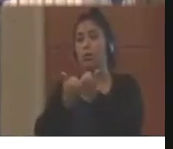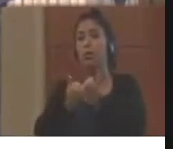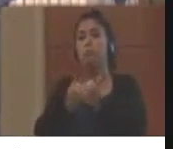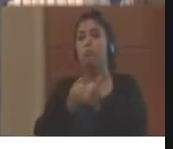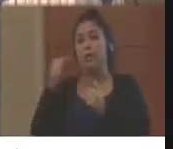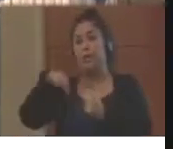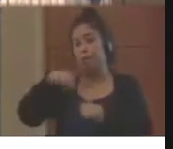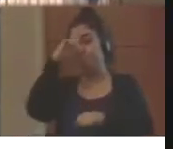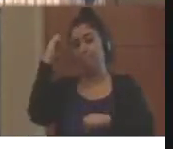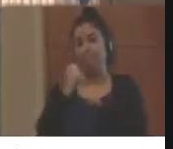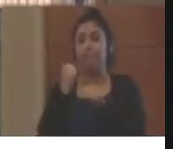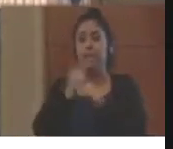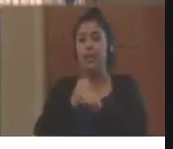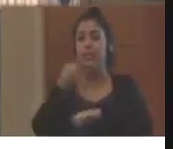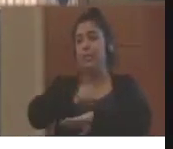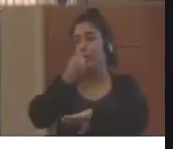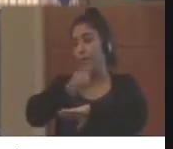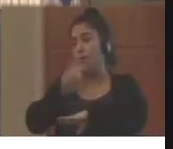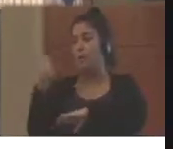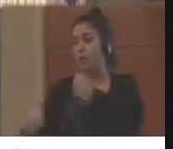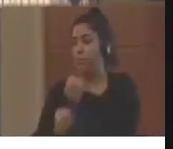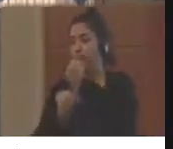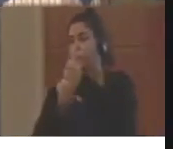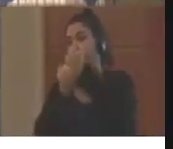here for several days.